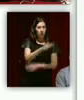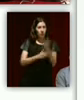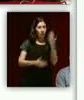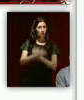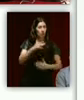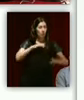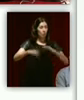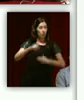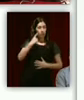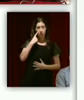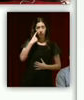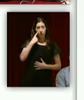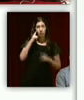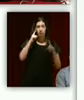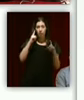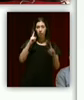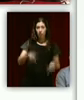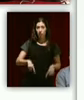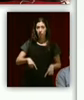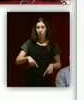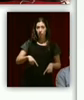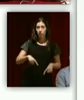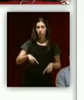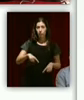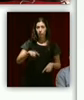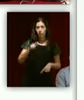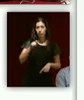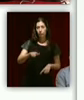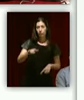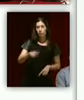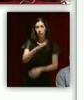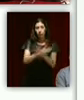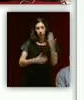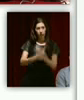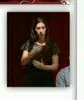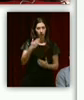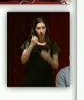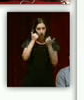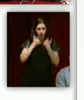It is mainly for people with motor impairments